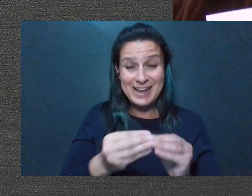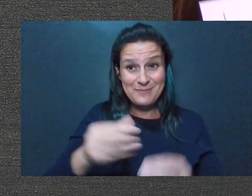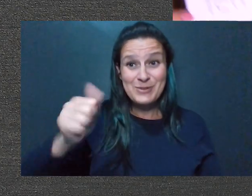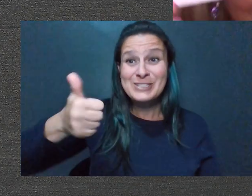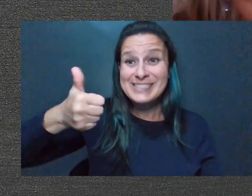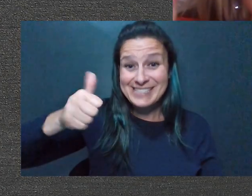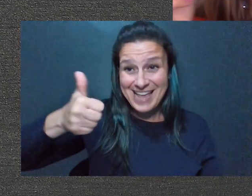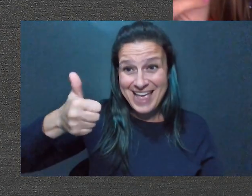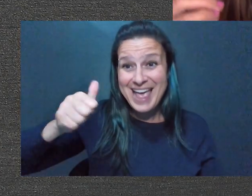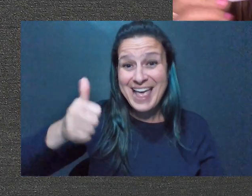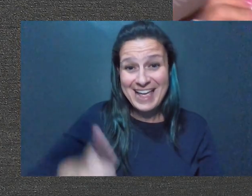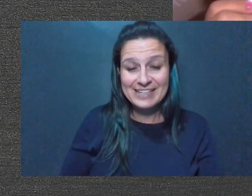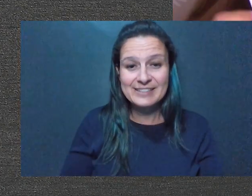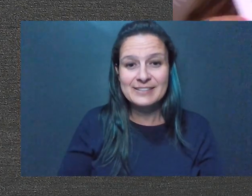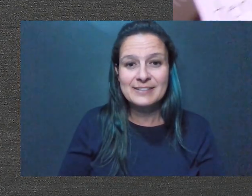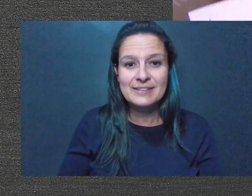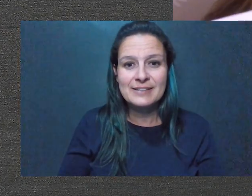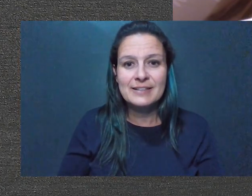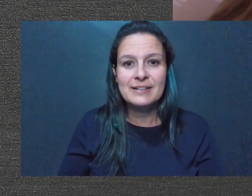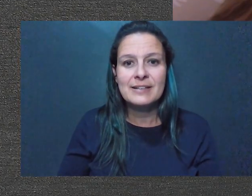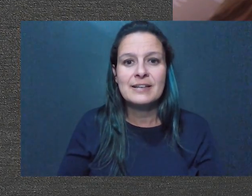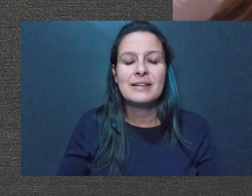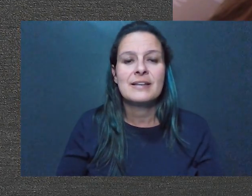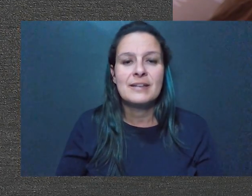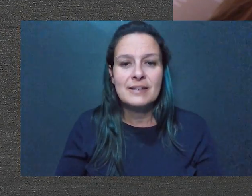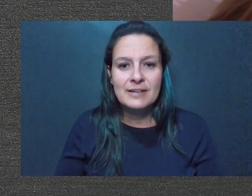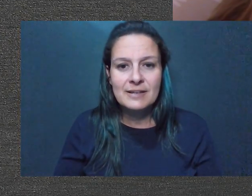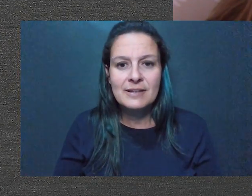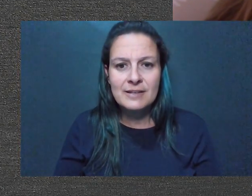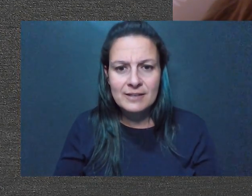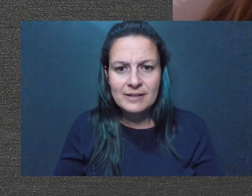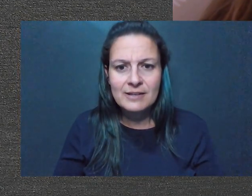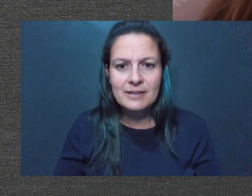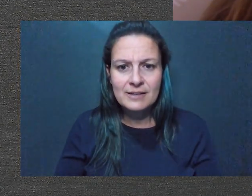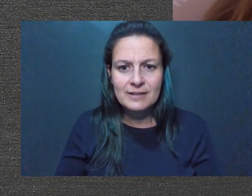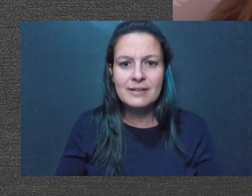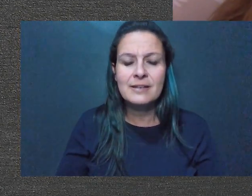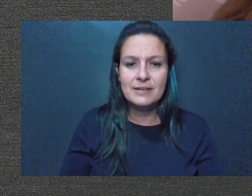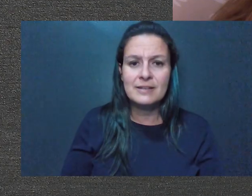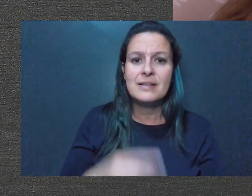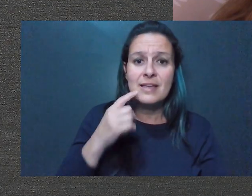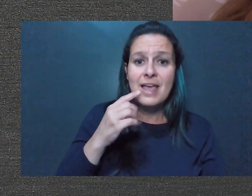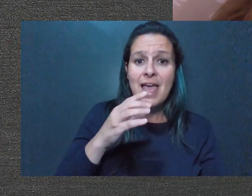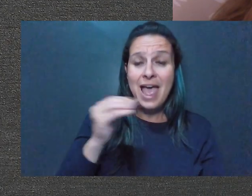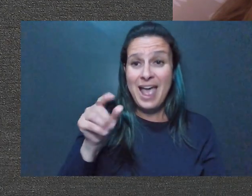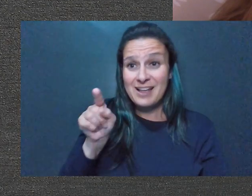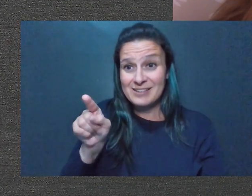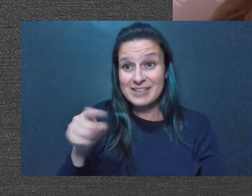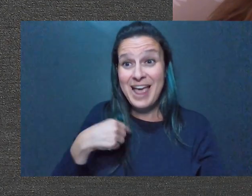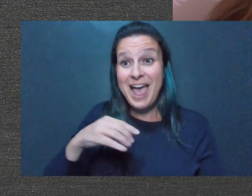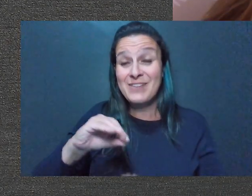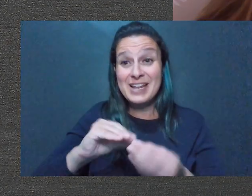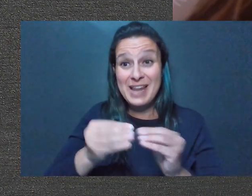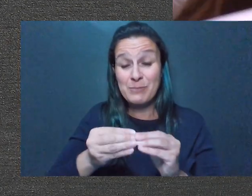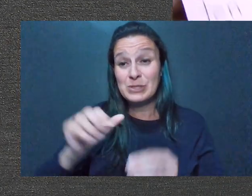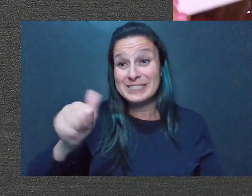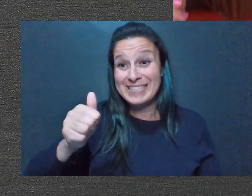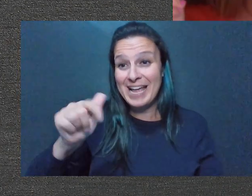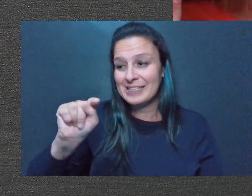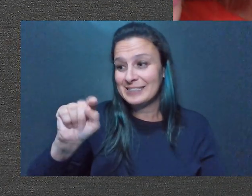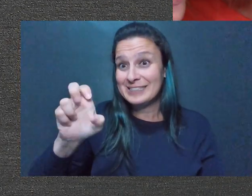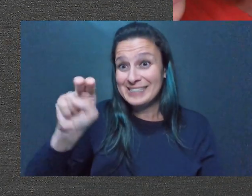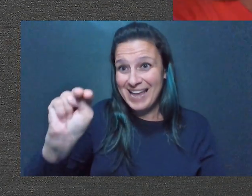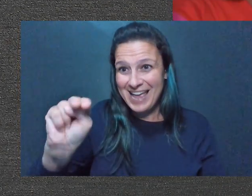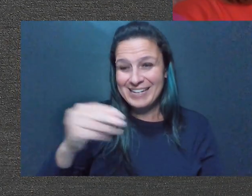10. And on this side, here is the number 10. Oh my,